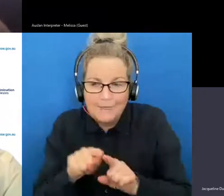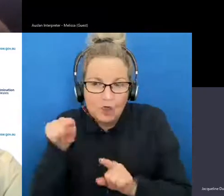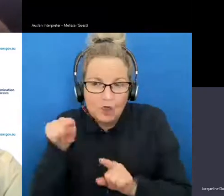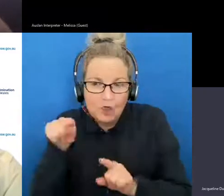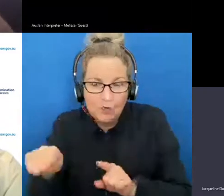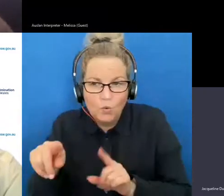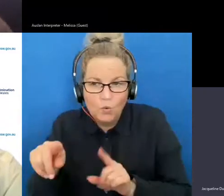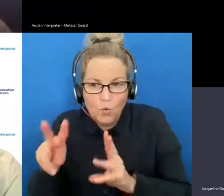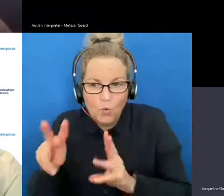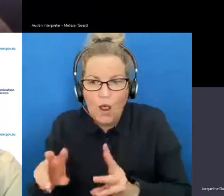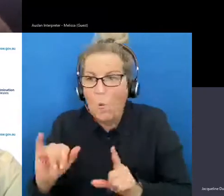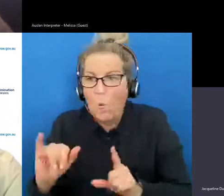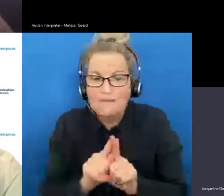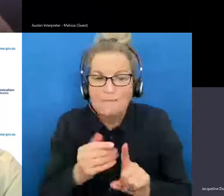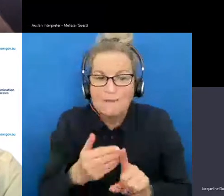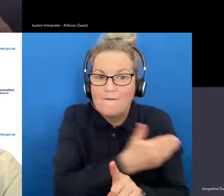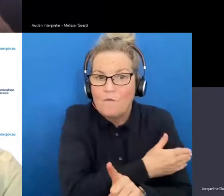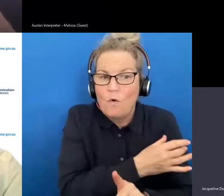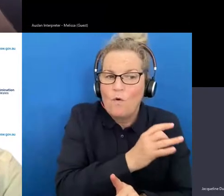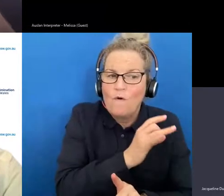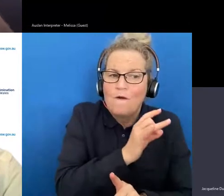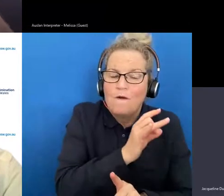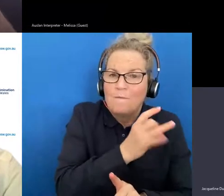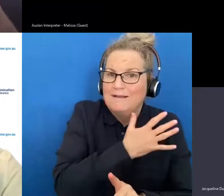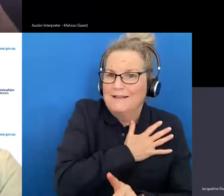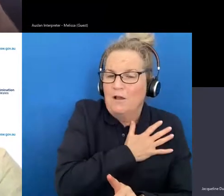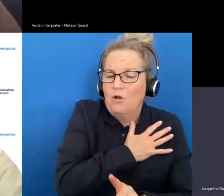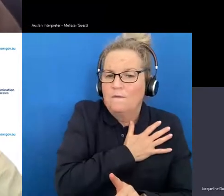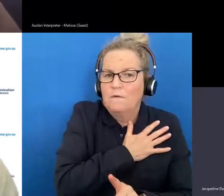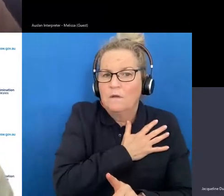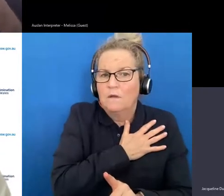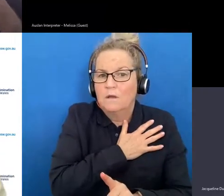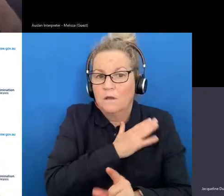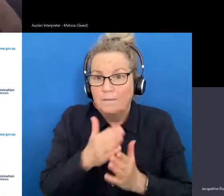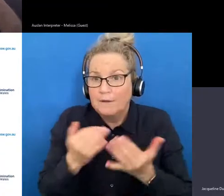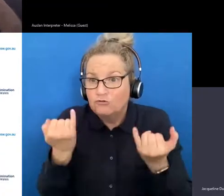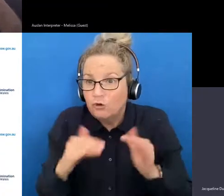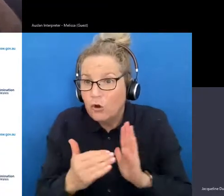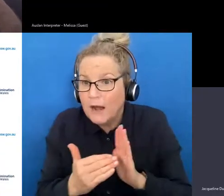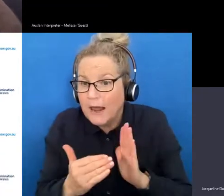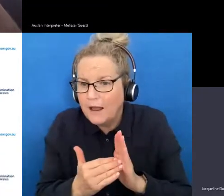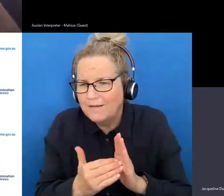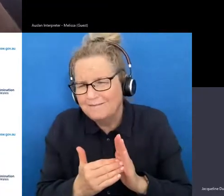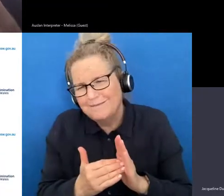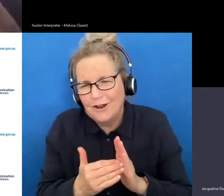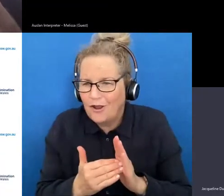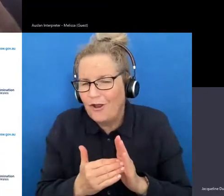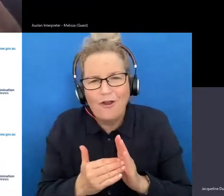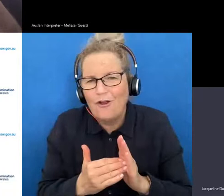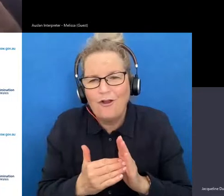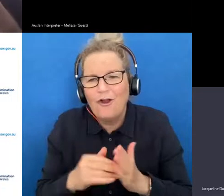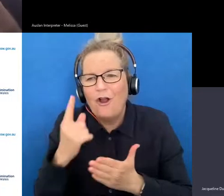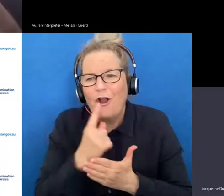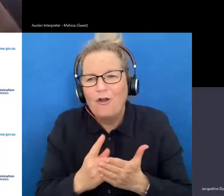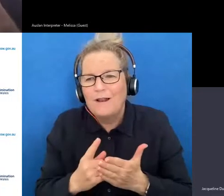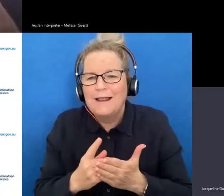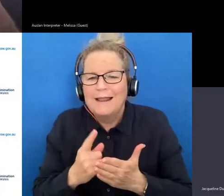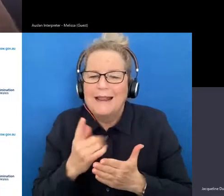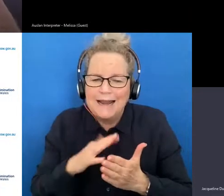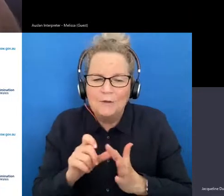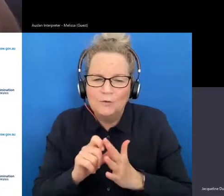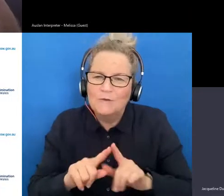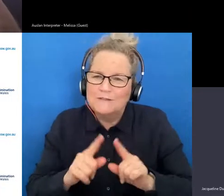way I used to do it, doesn't mean it's wrong. It just means we need to do it differently. And I think that's really